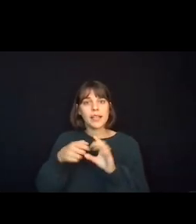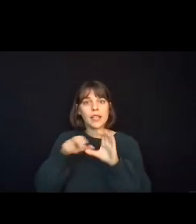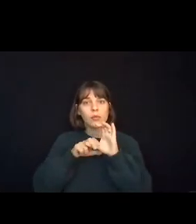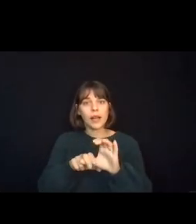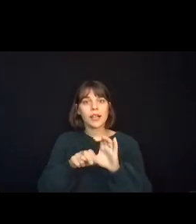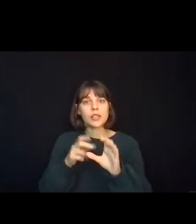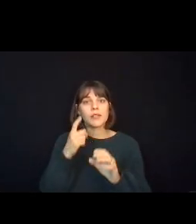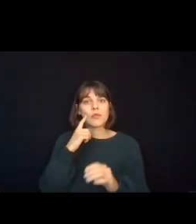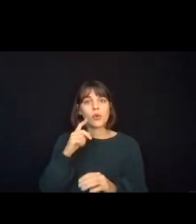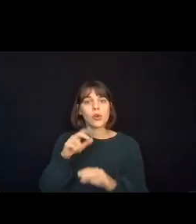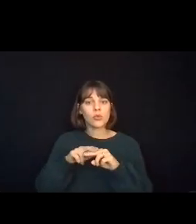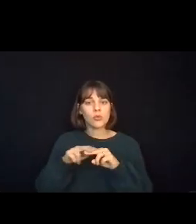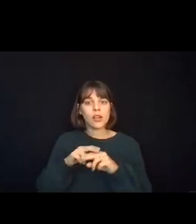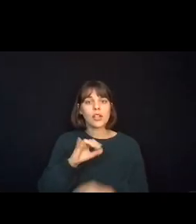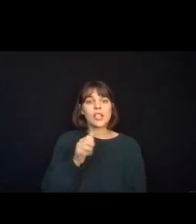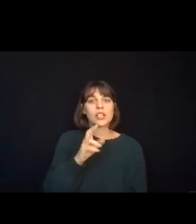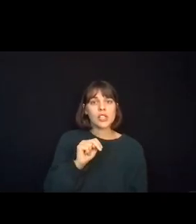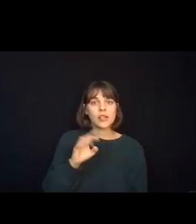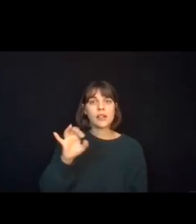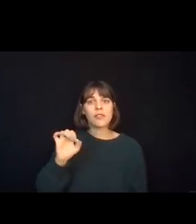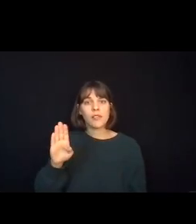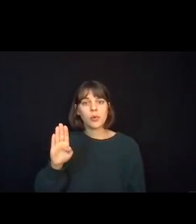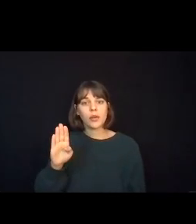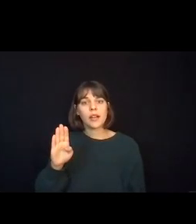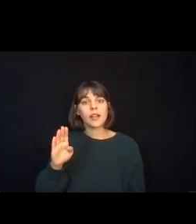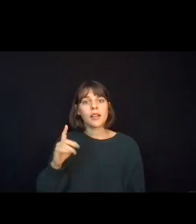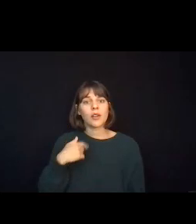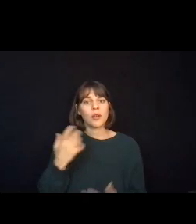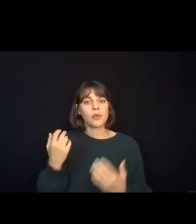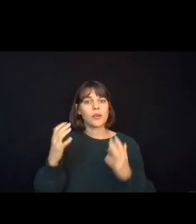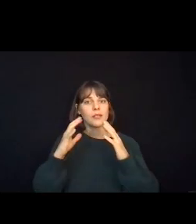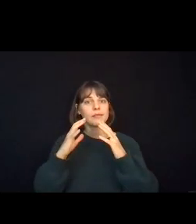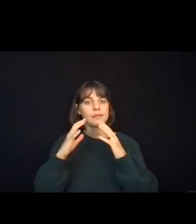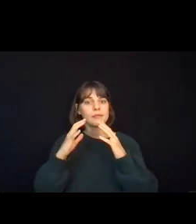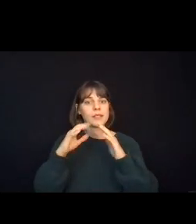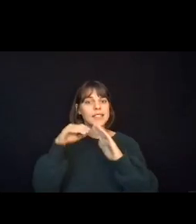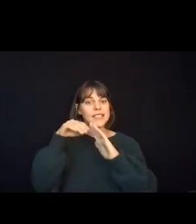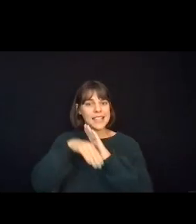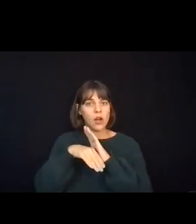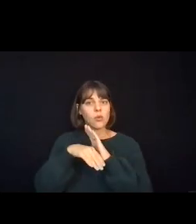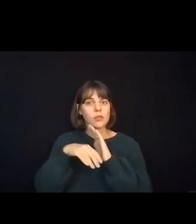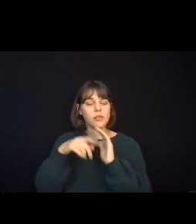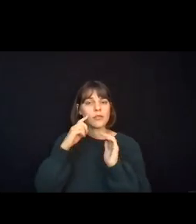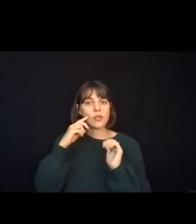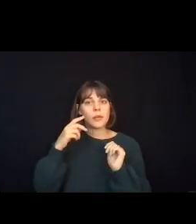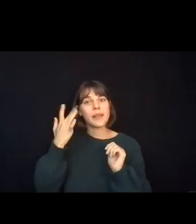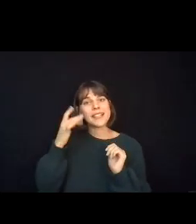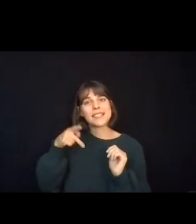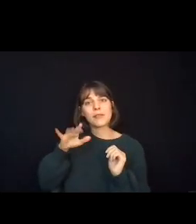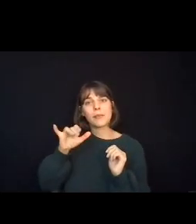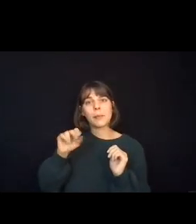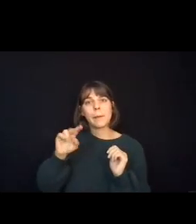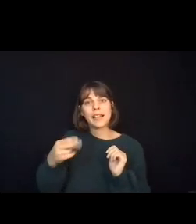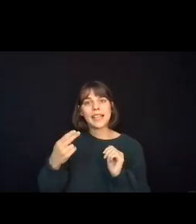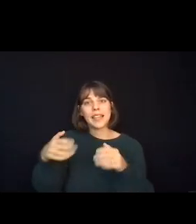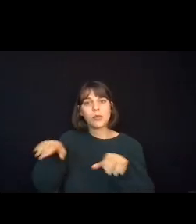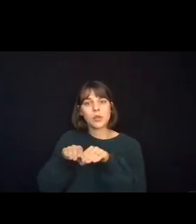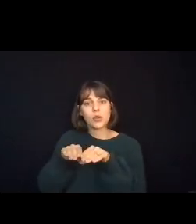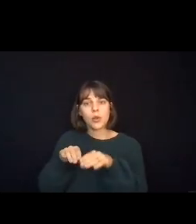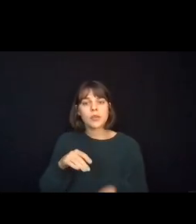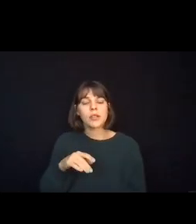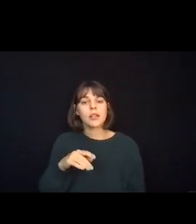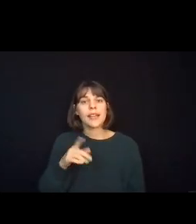rail. January and February, we were down given the plinth closures and detours as we expect, but really since April and July, we've